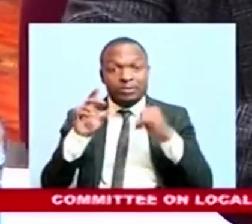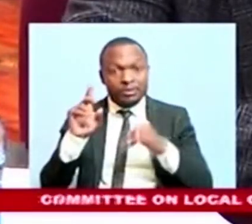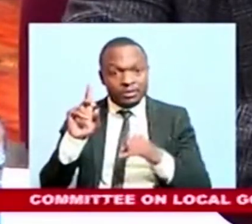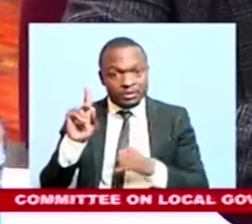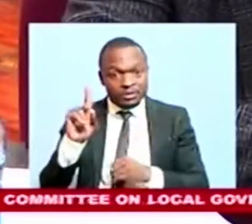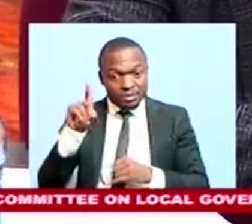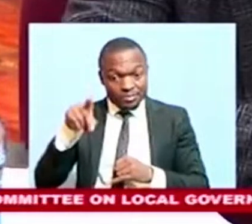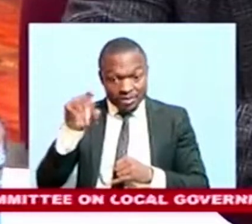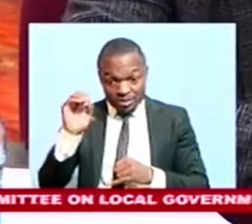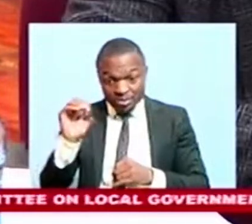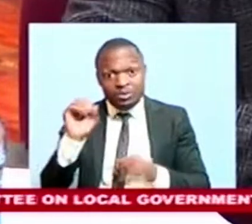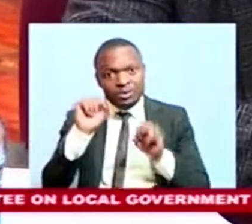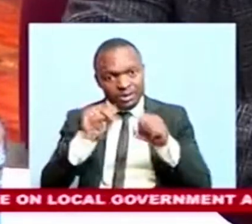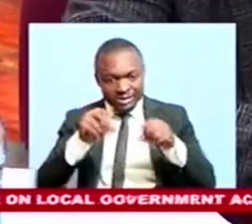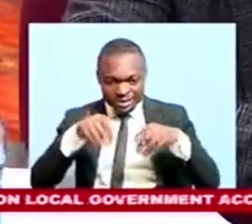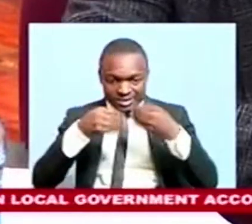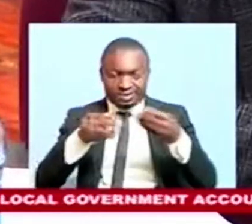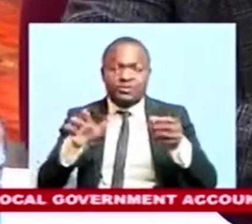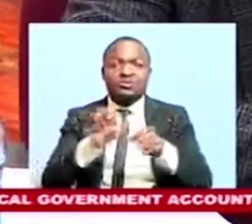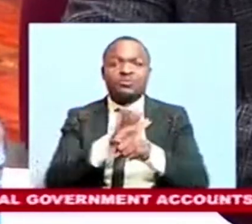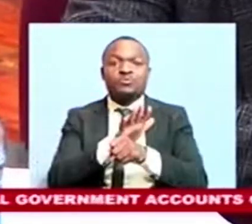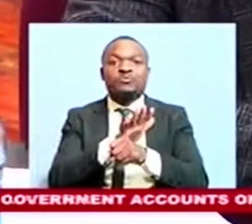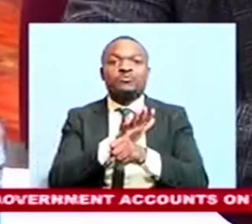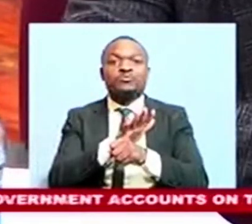more details to what I've said.